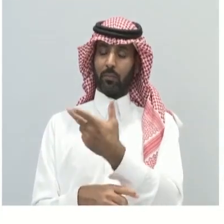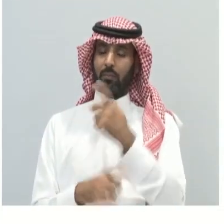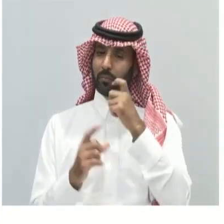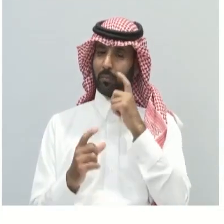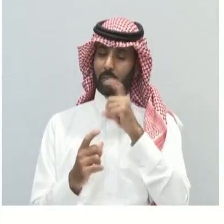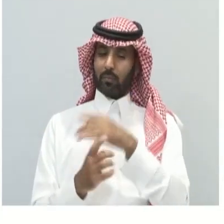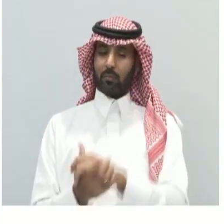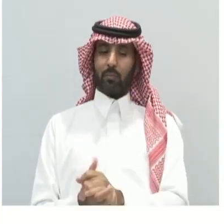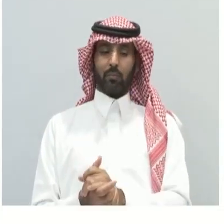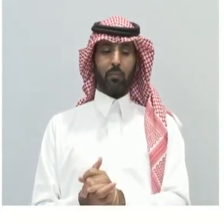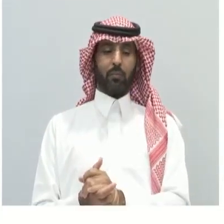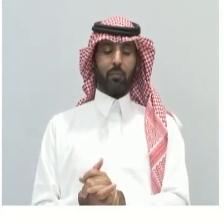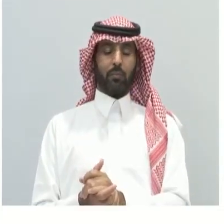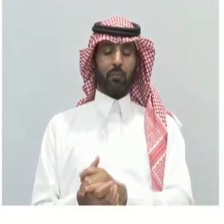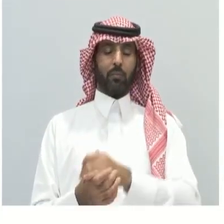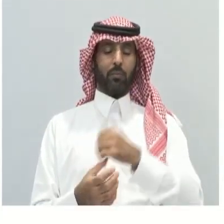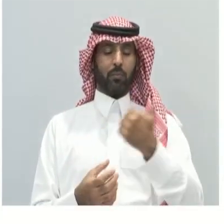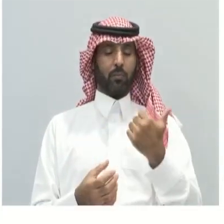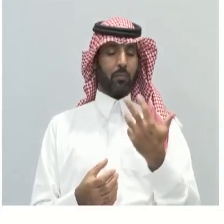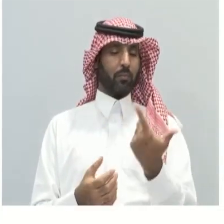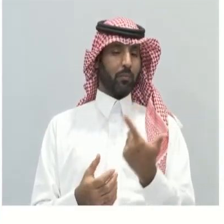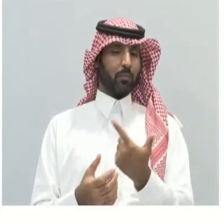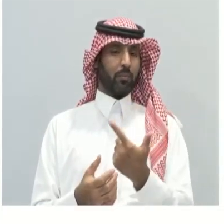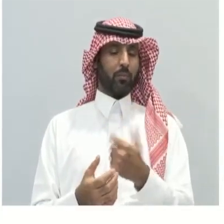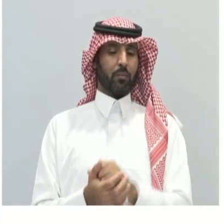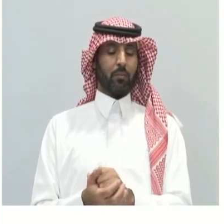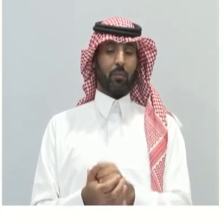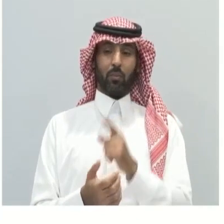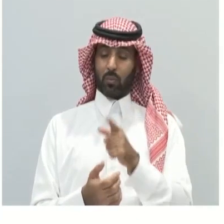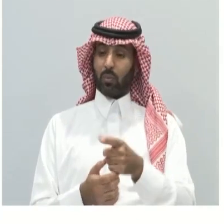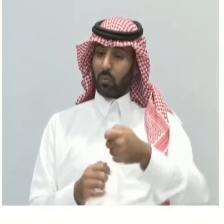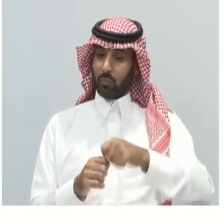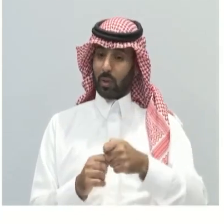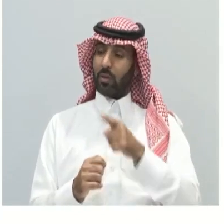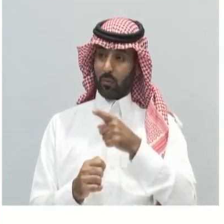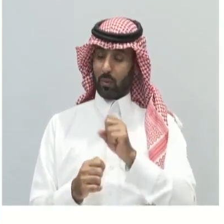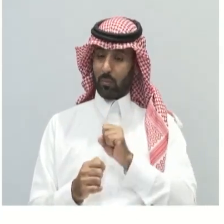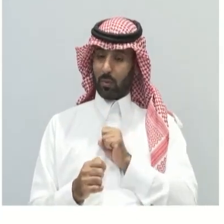fans picture. What about number six here? Will you fix it for me?